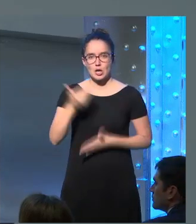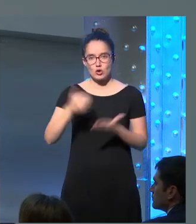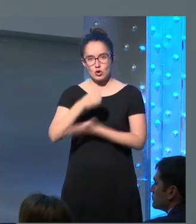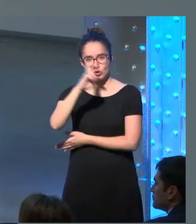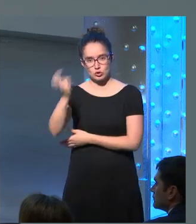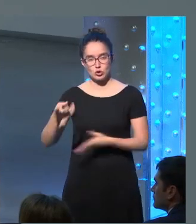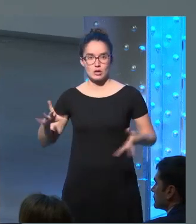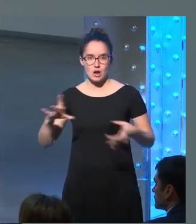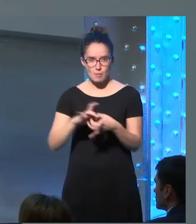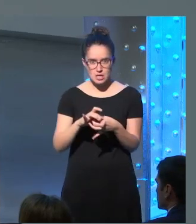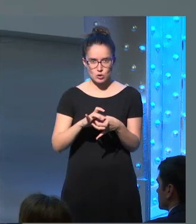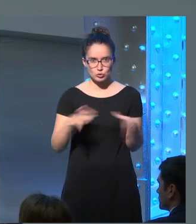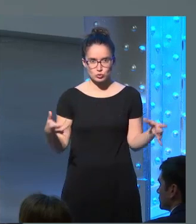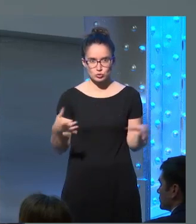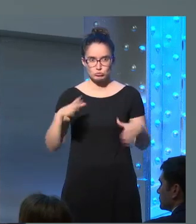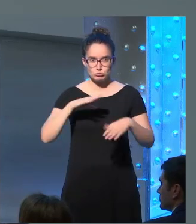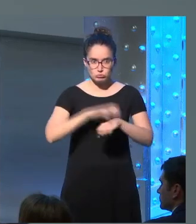apart from all the